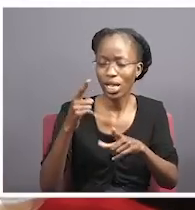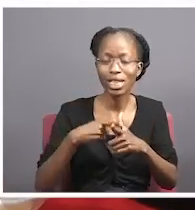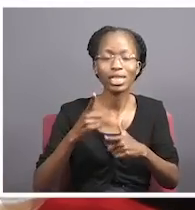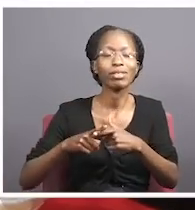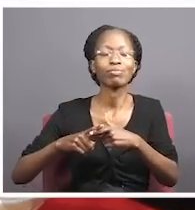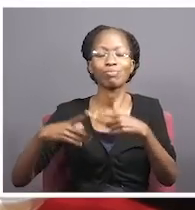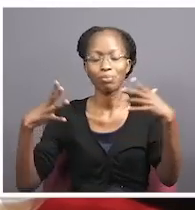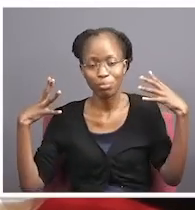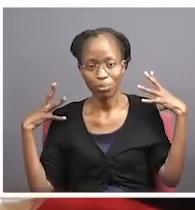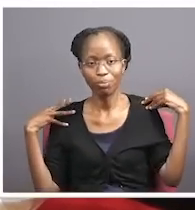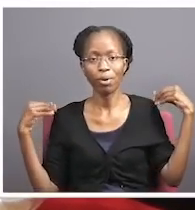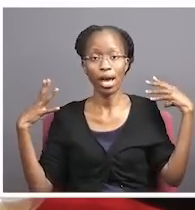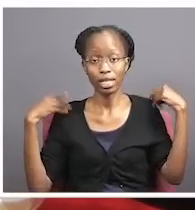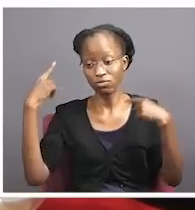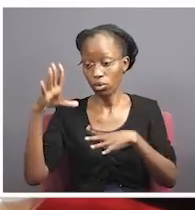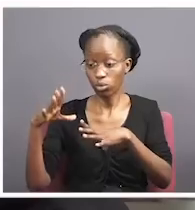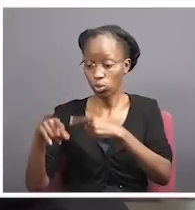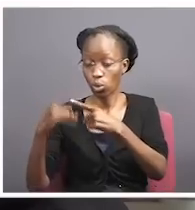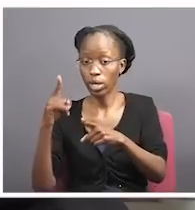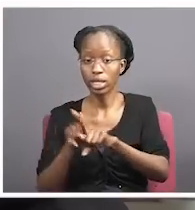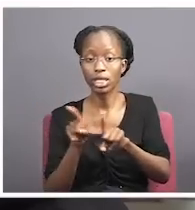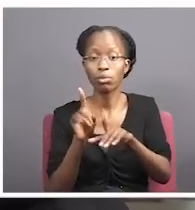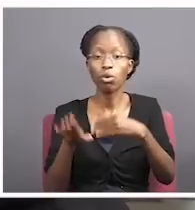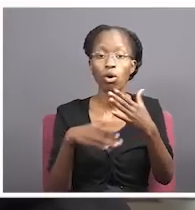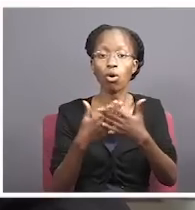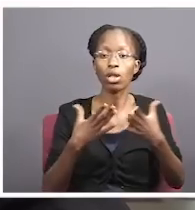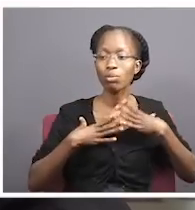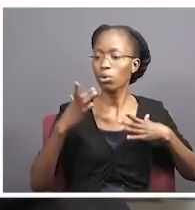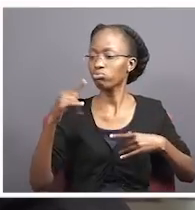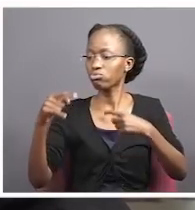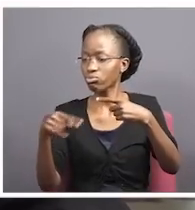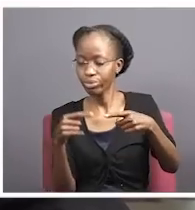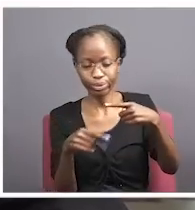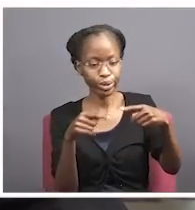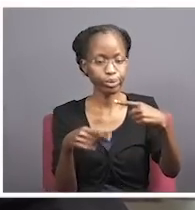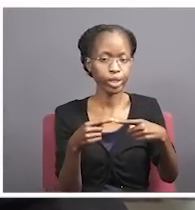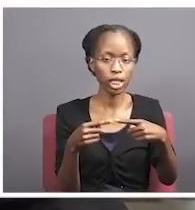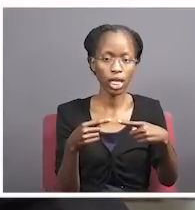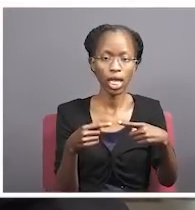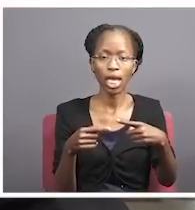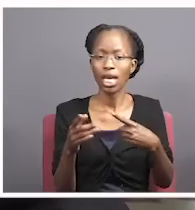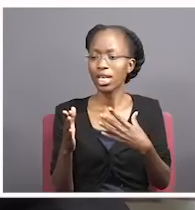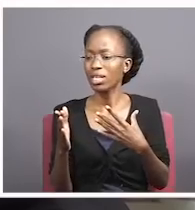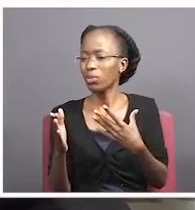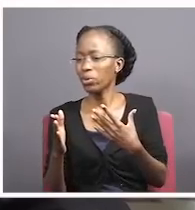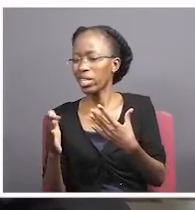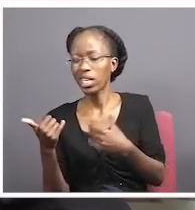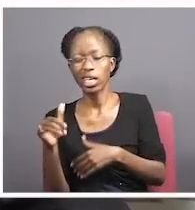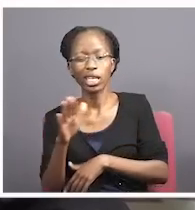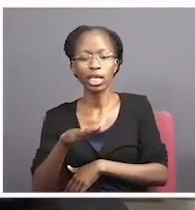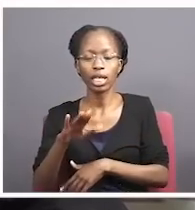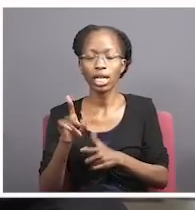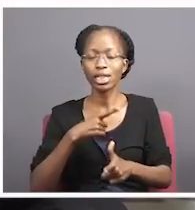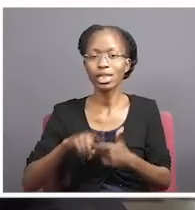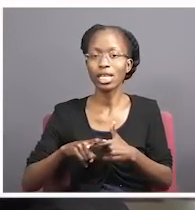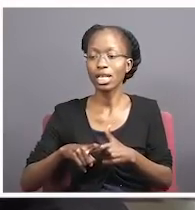Yes, to get there. Amen. And Amen. All these people who win medals and things in whichever